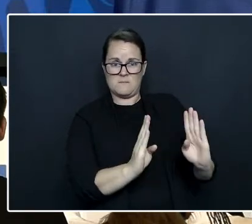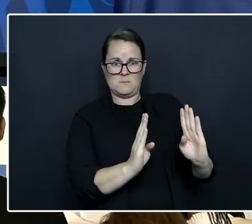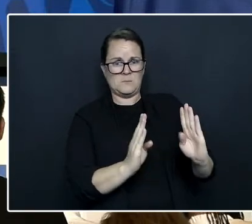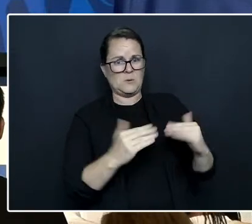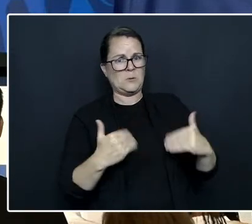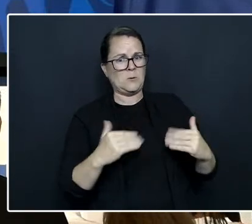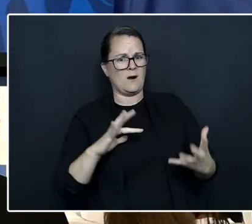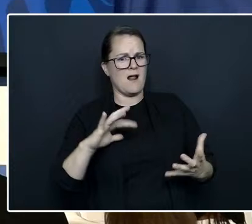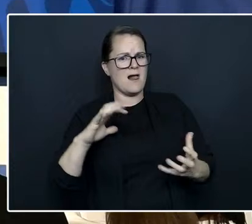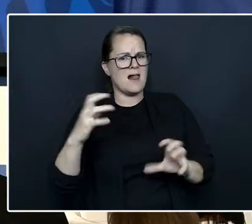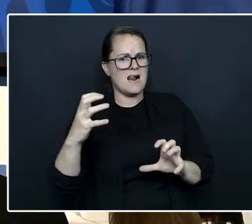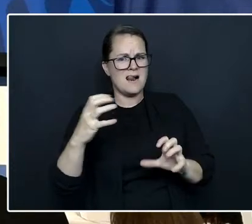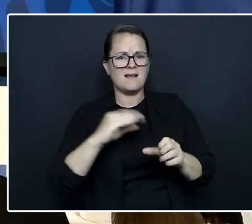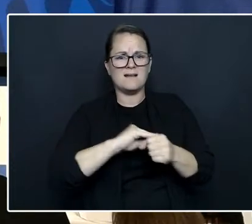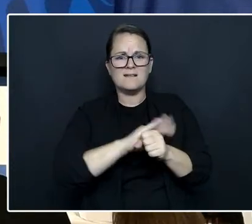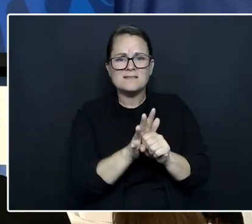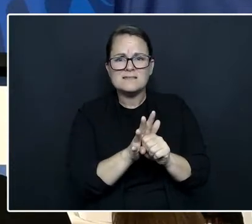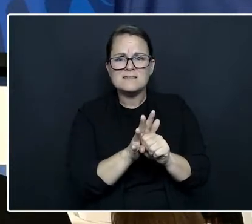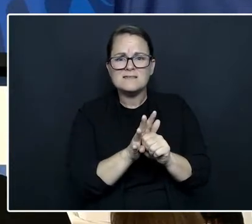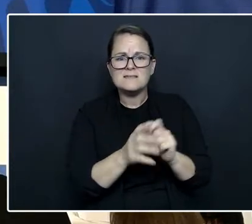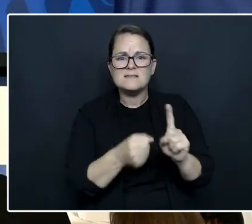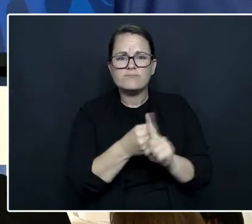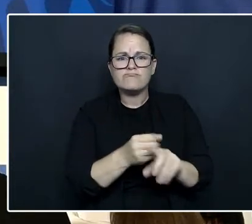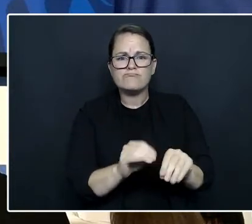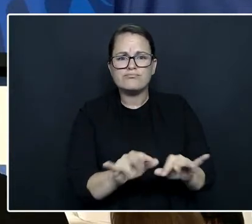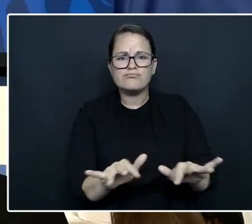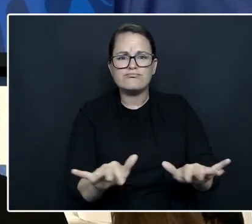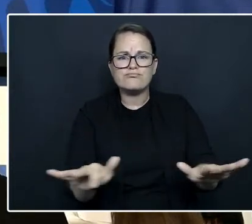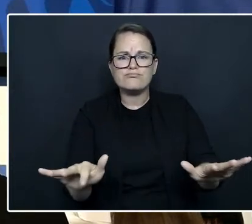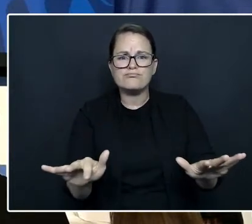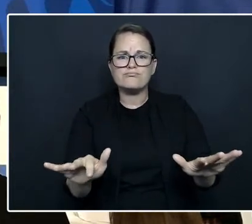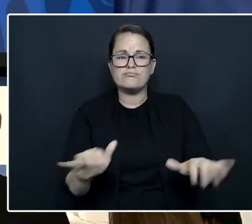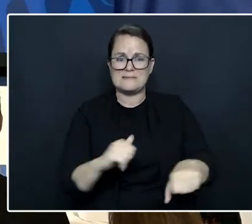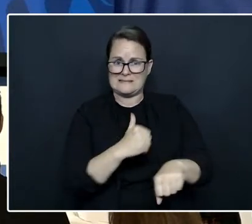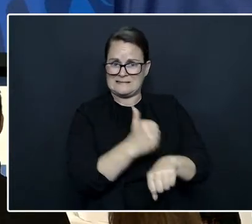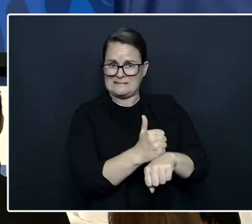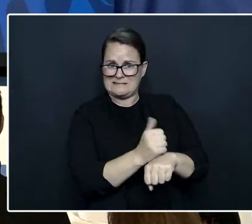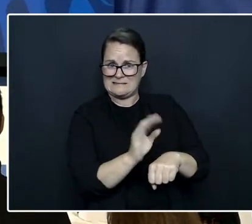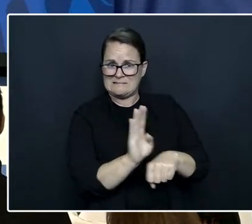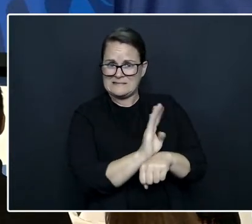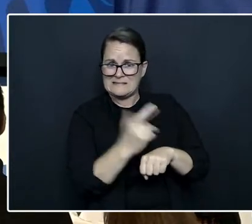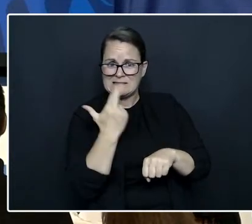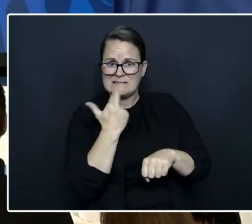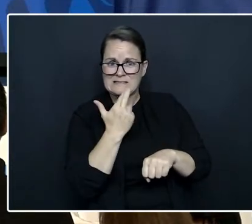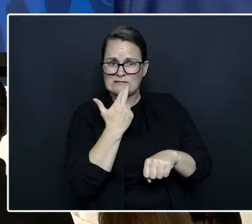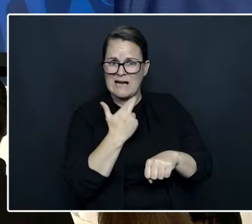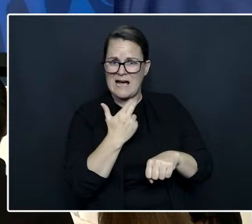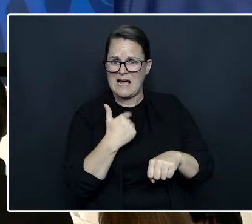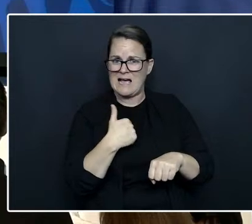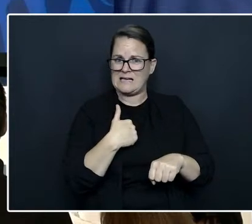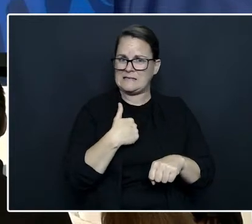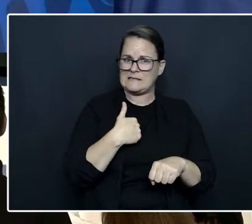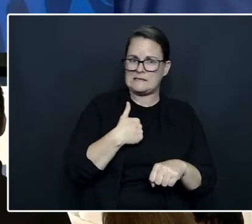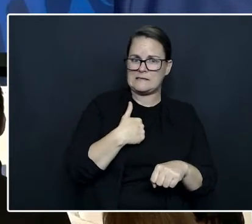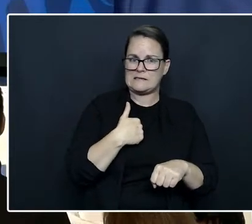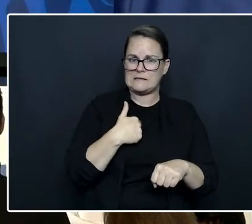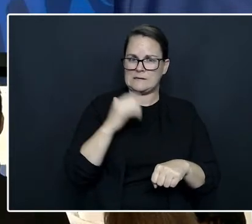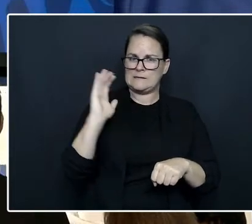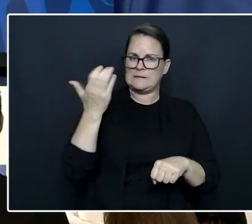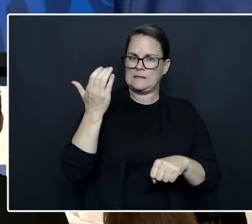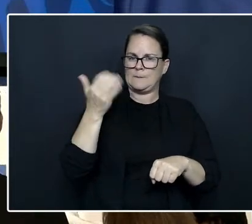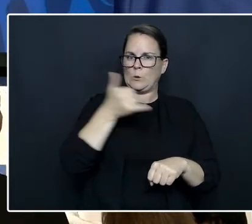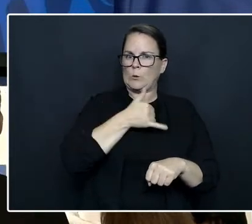of course, and opening a new restaurant seemed like a very risky bet.